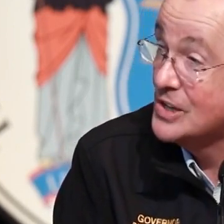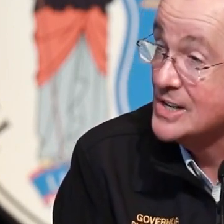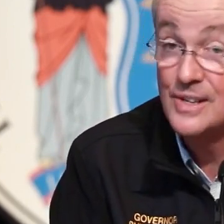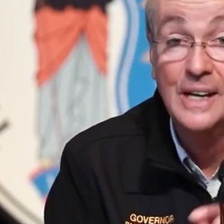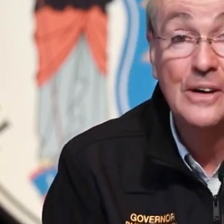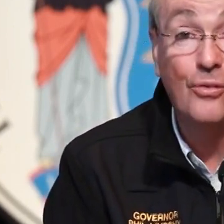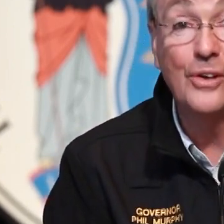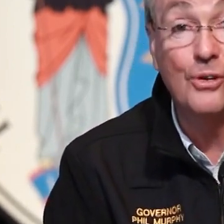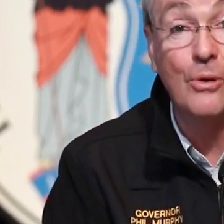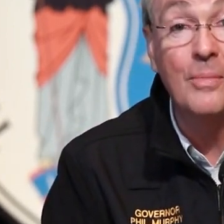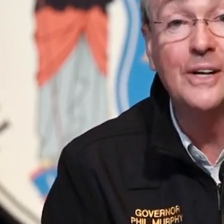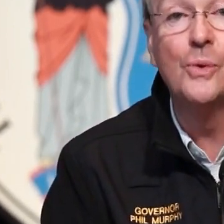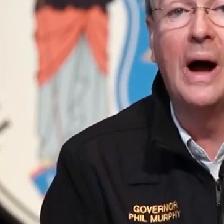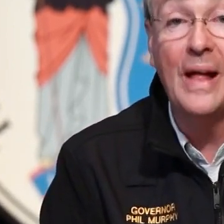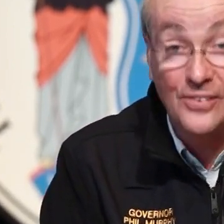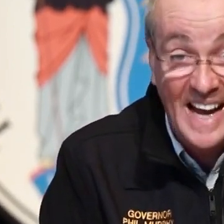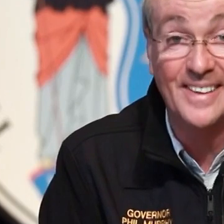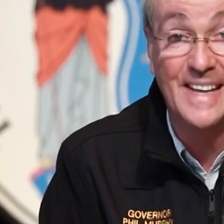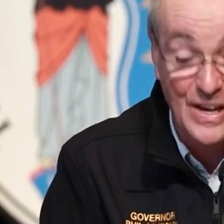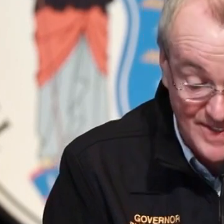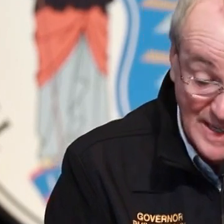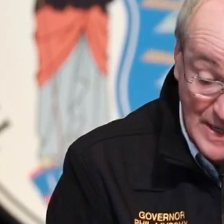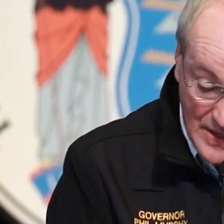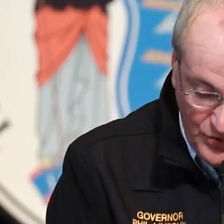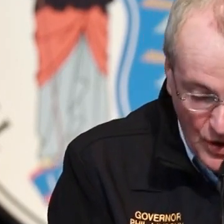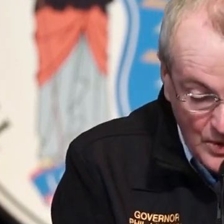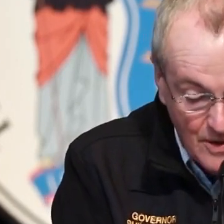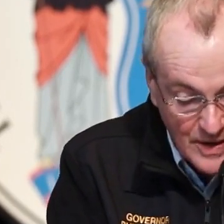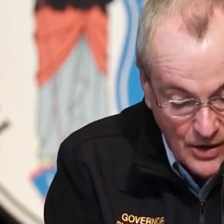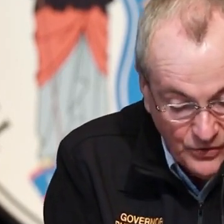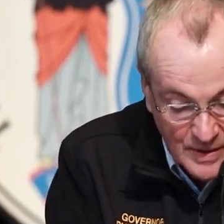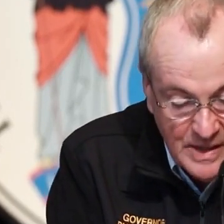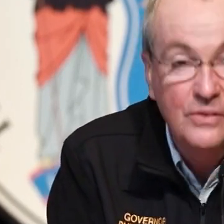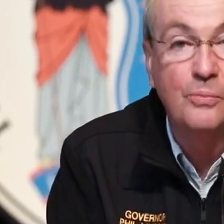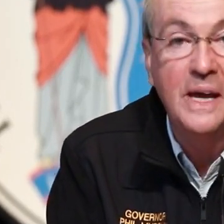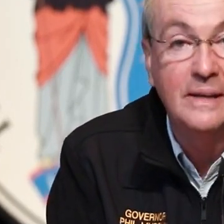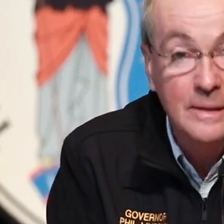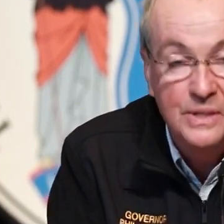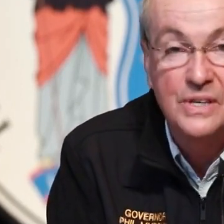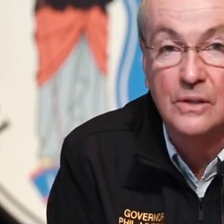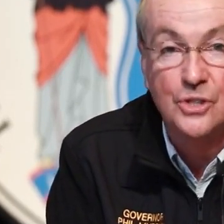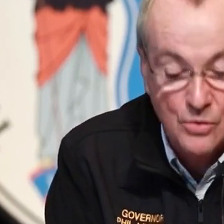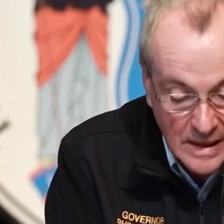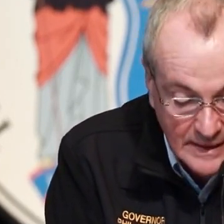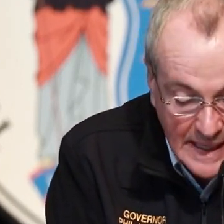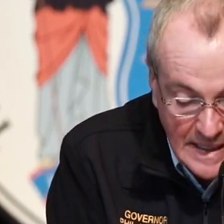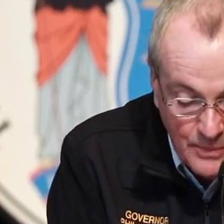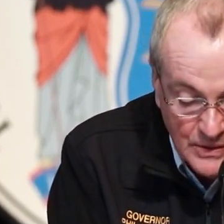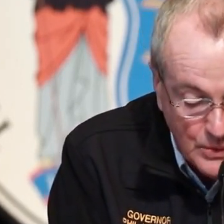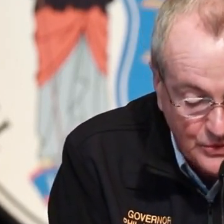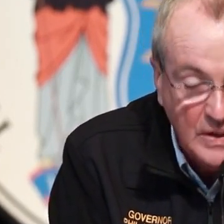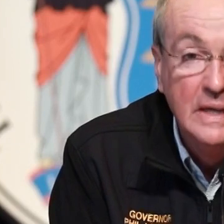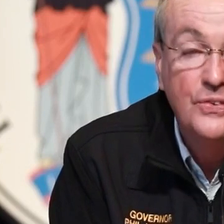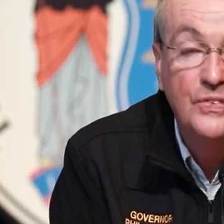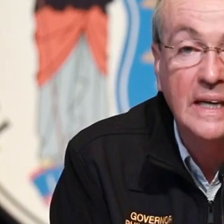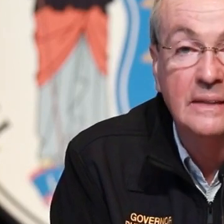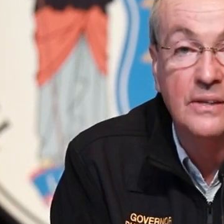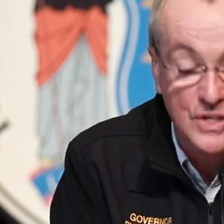good suggestion for us to remind you why that's not the case. So here goes. Let me speak in particular directly to anyone who